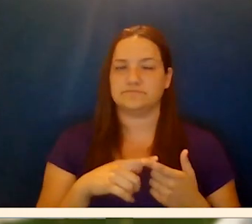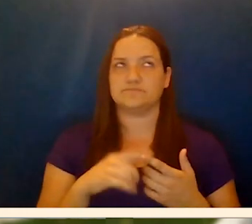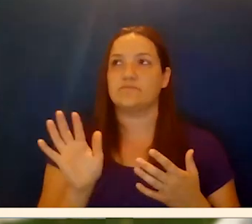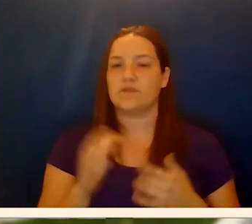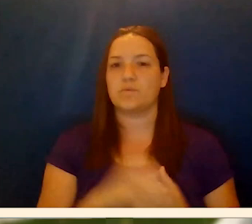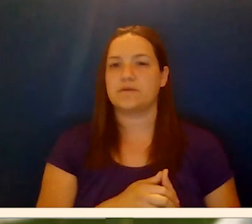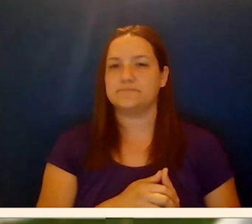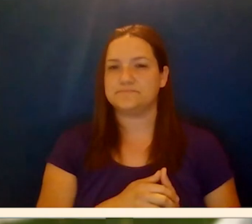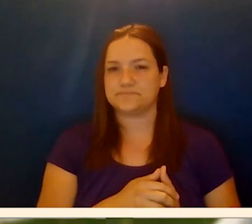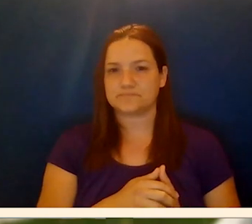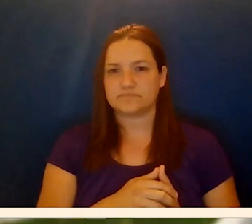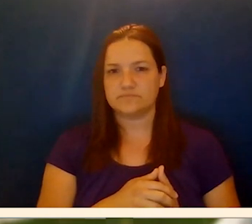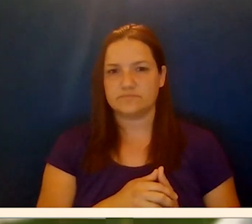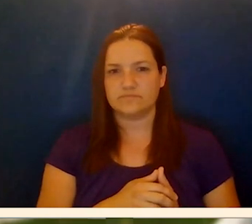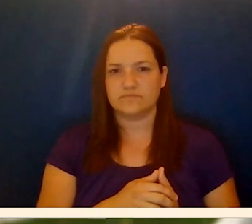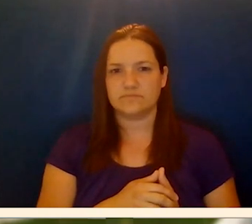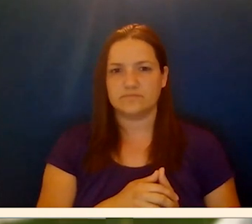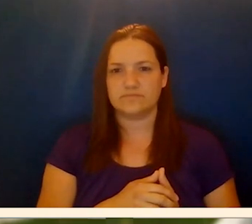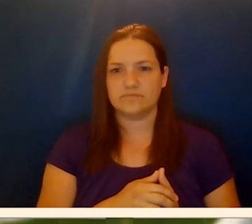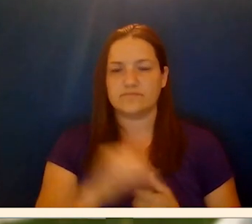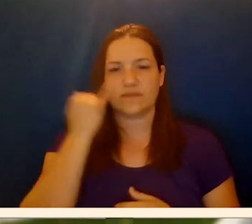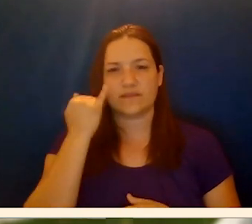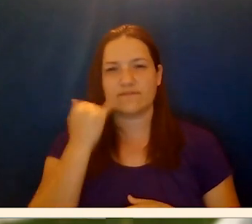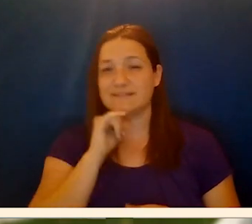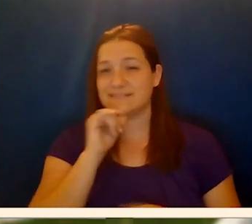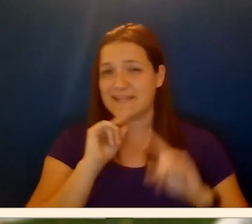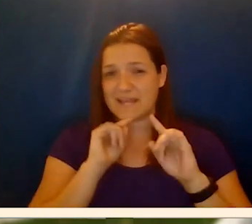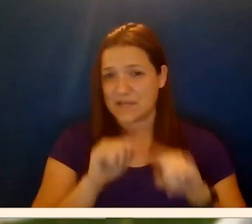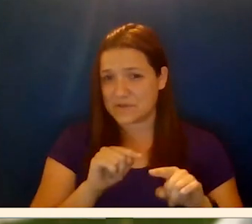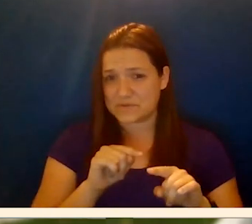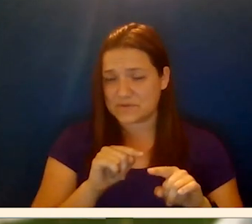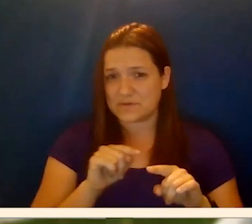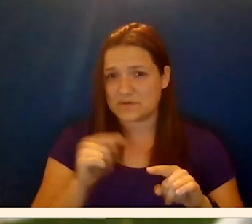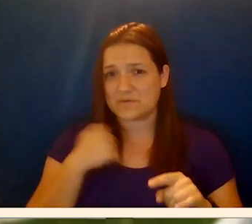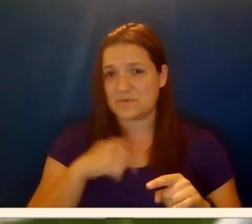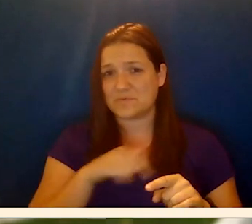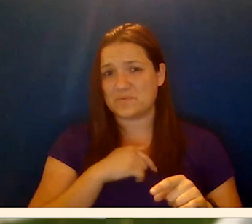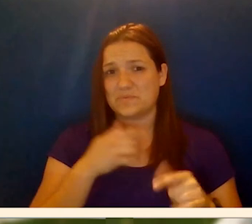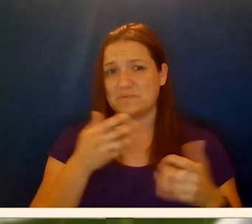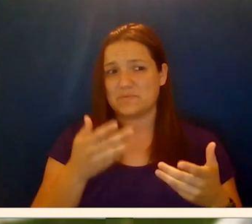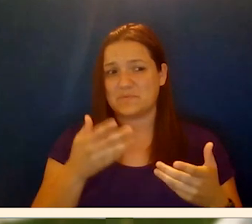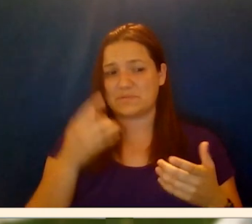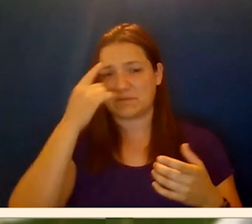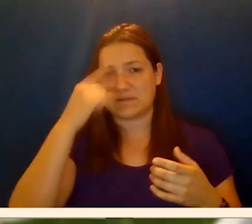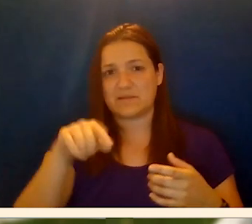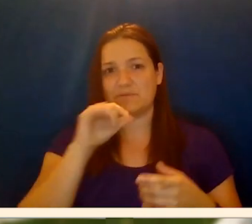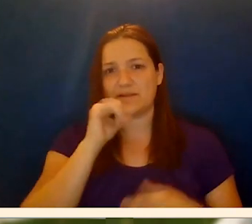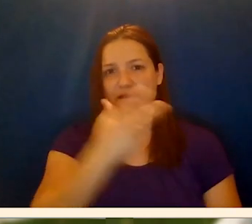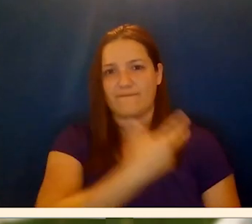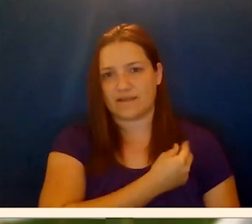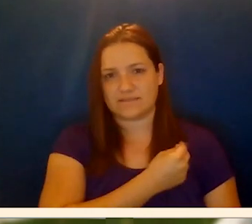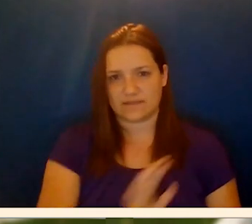if they didn't answer it, we would most likely consider them to be unvaccinated at that point.